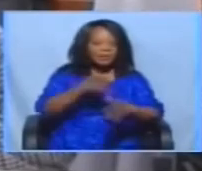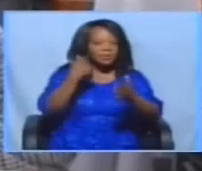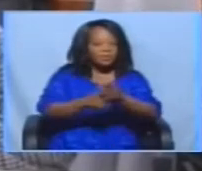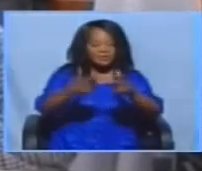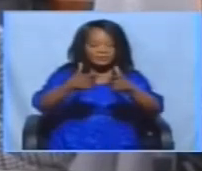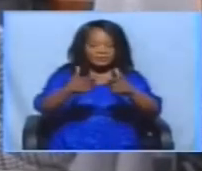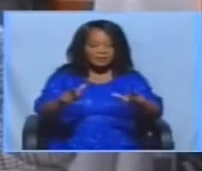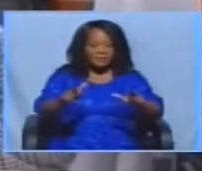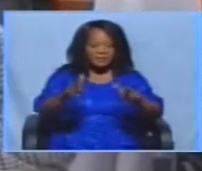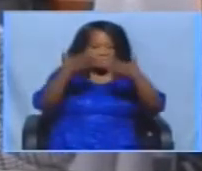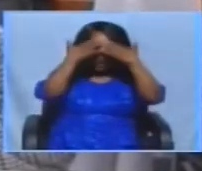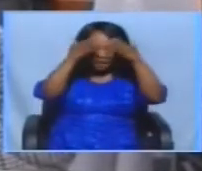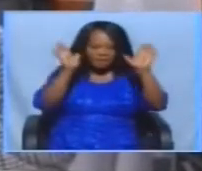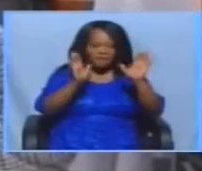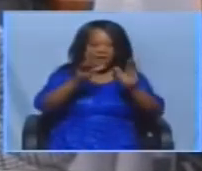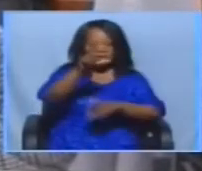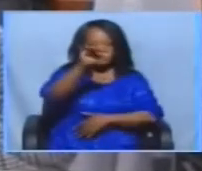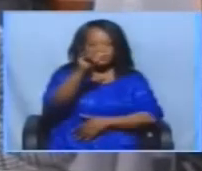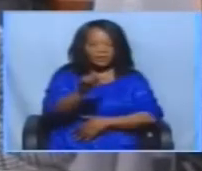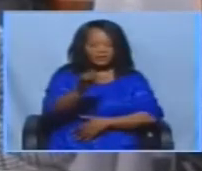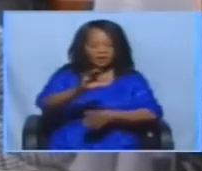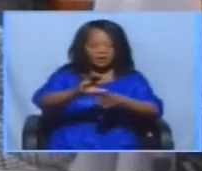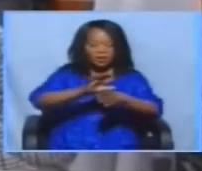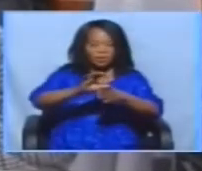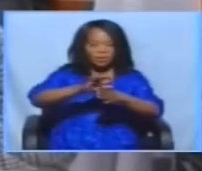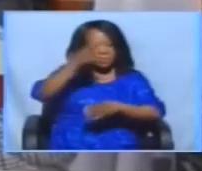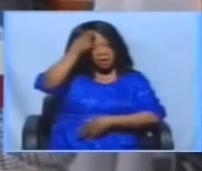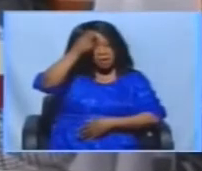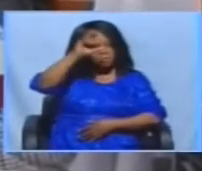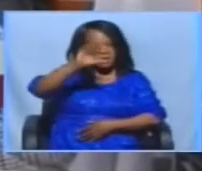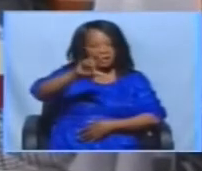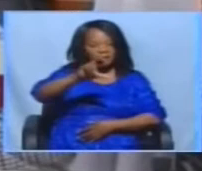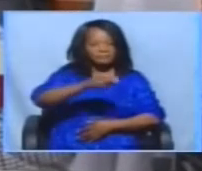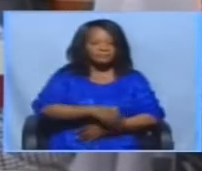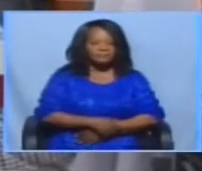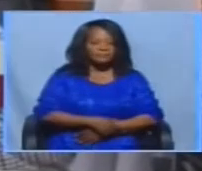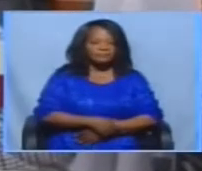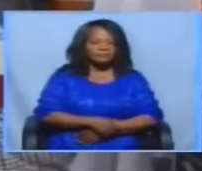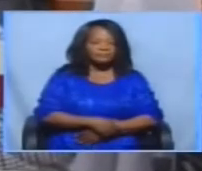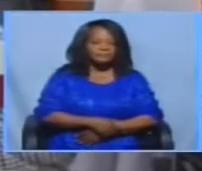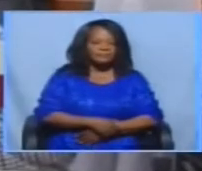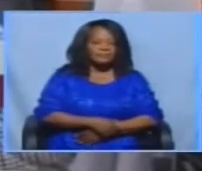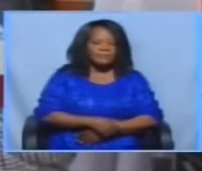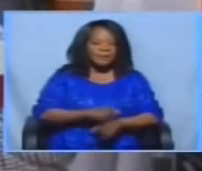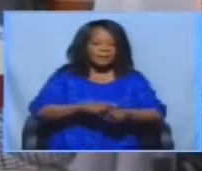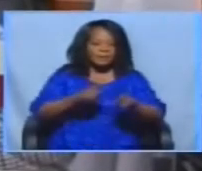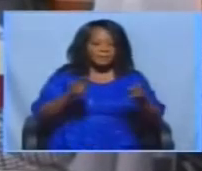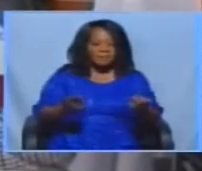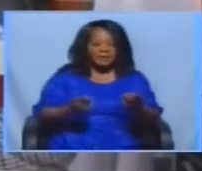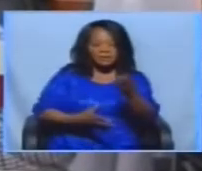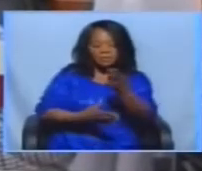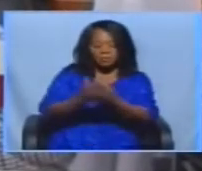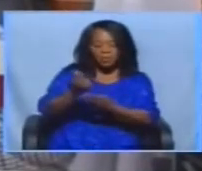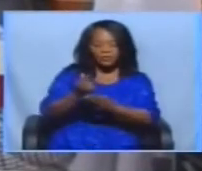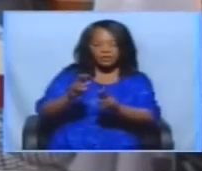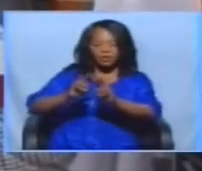at Luansha Copper Mines. And I'm arrived to the fact that both unions